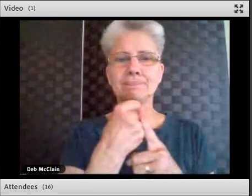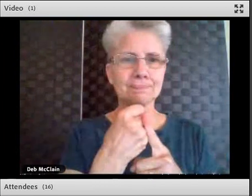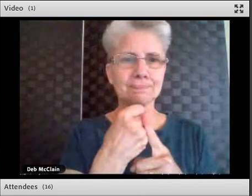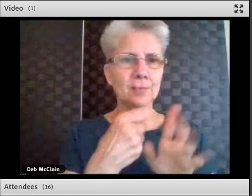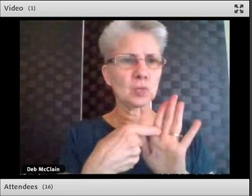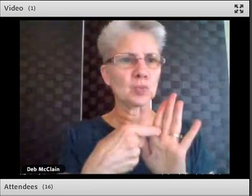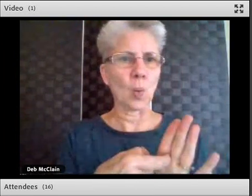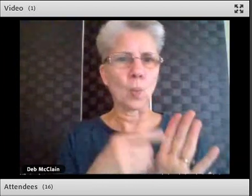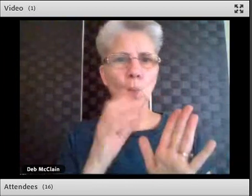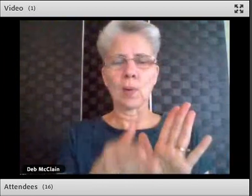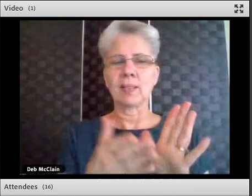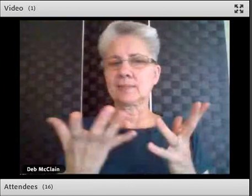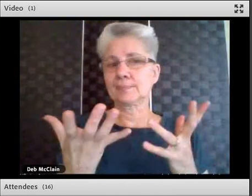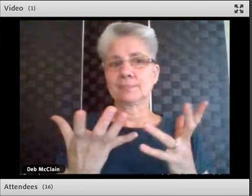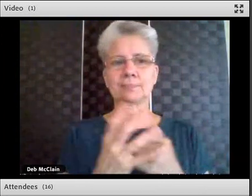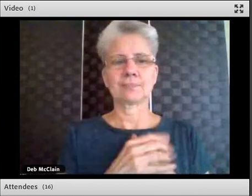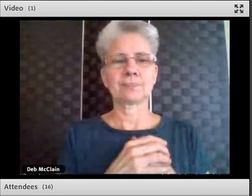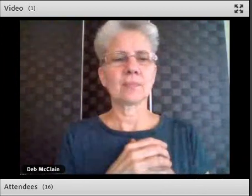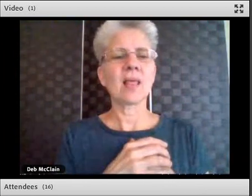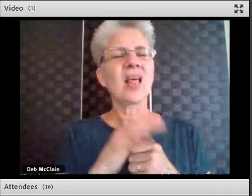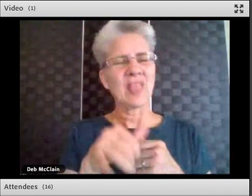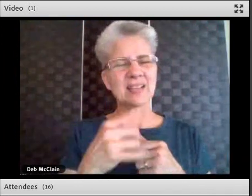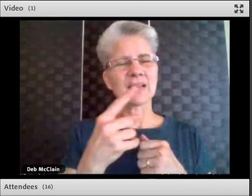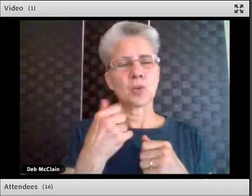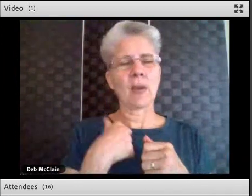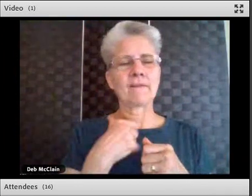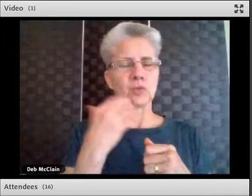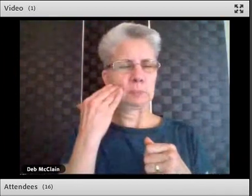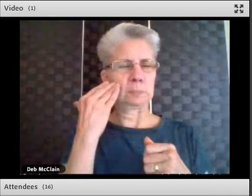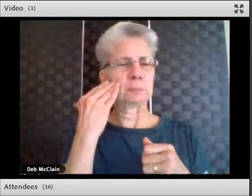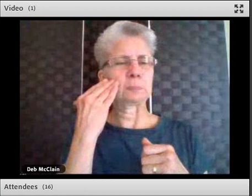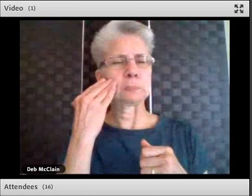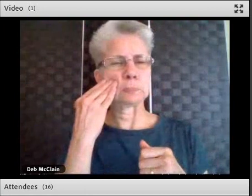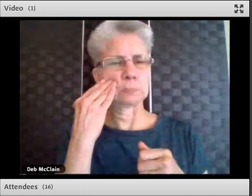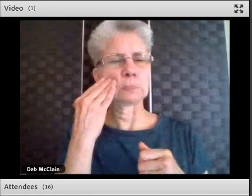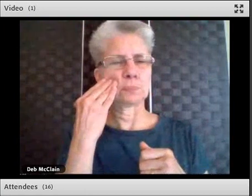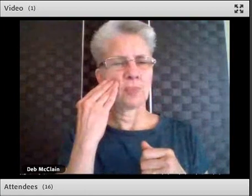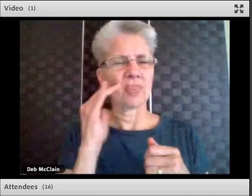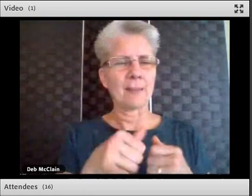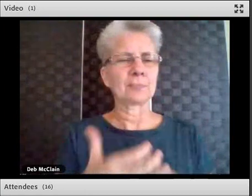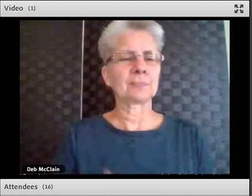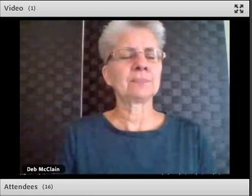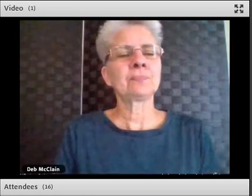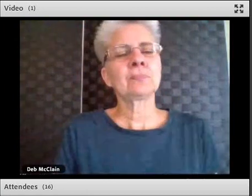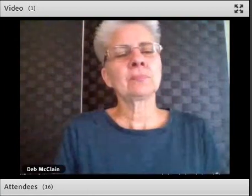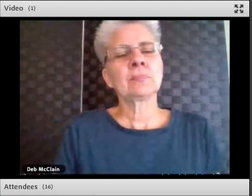itself. And so that's something that you have to be aware of.